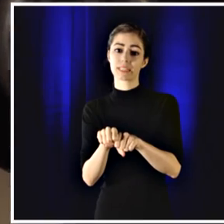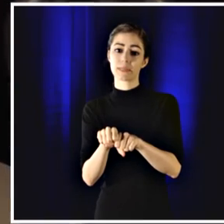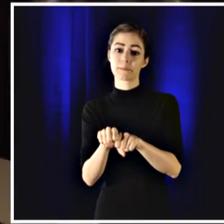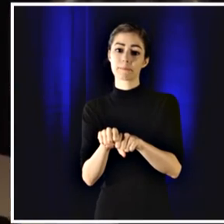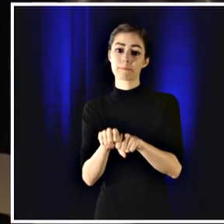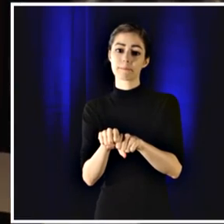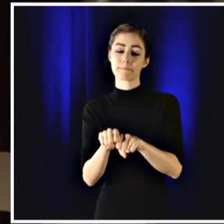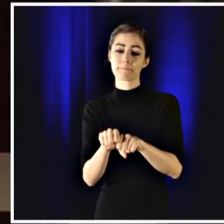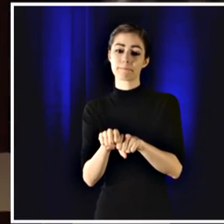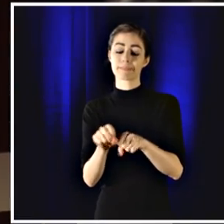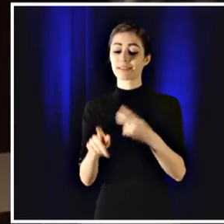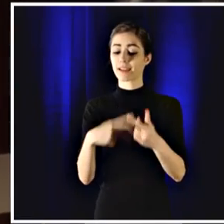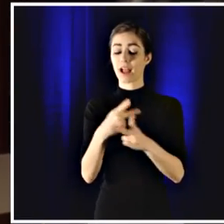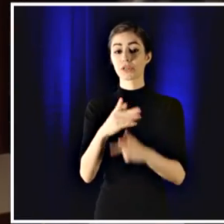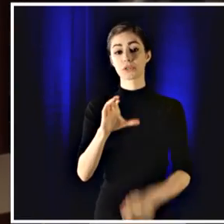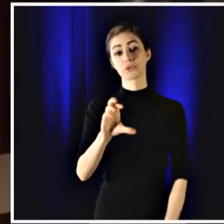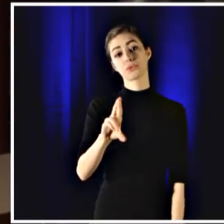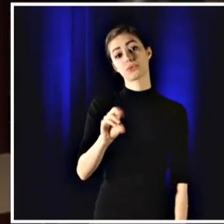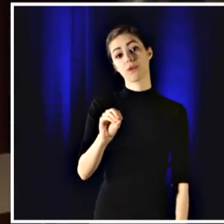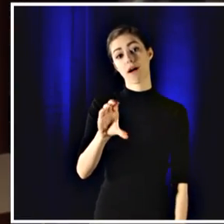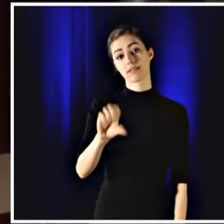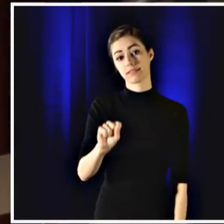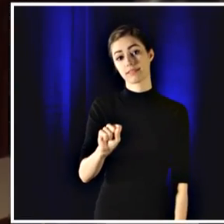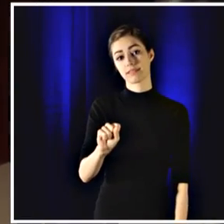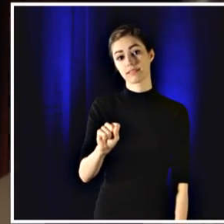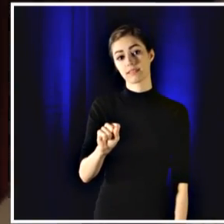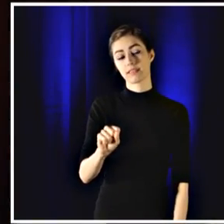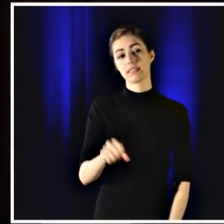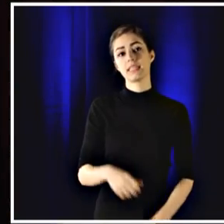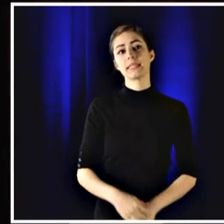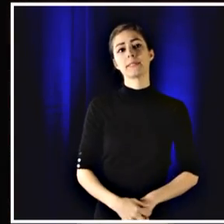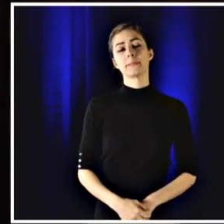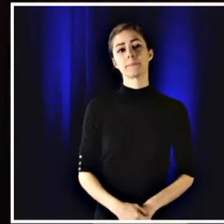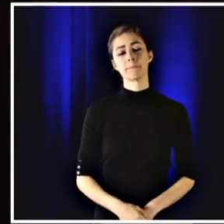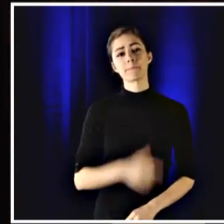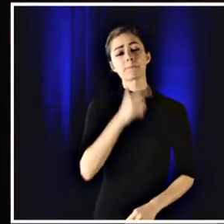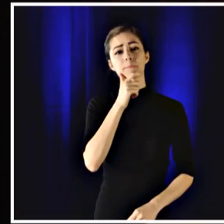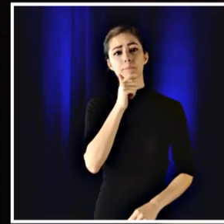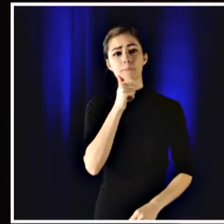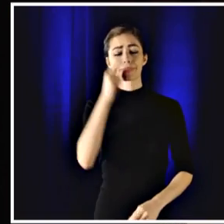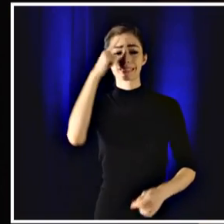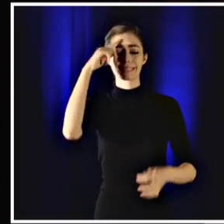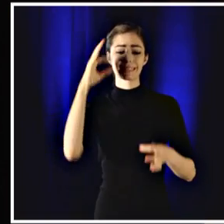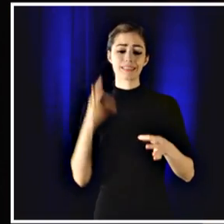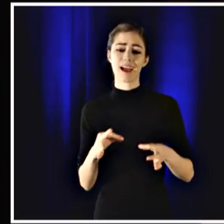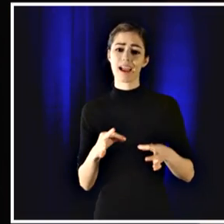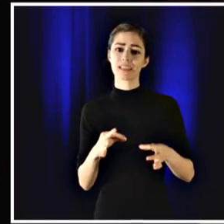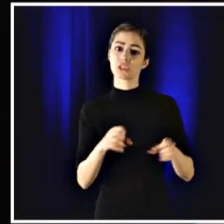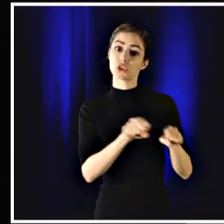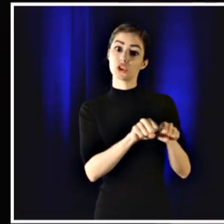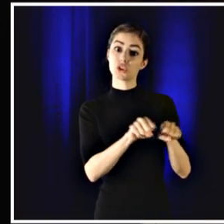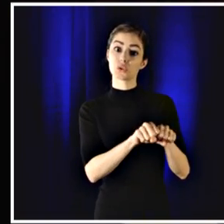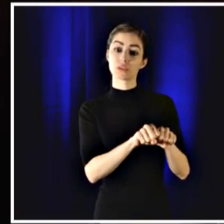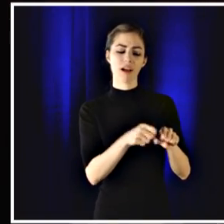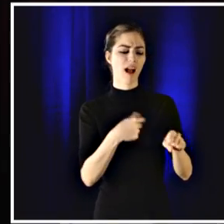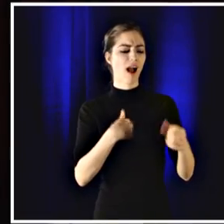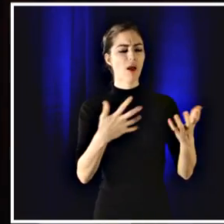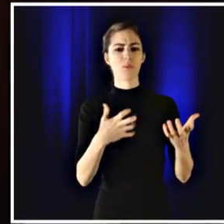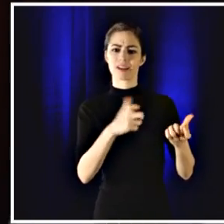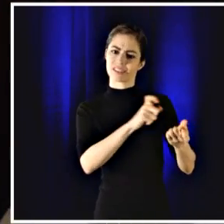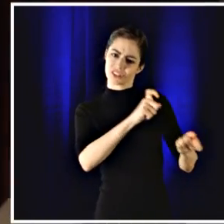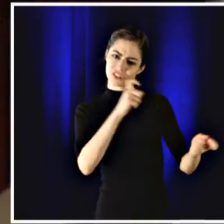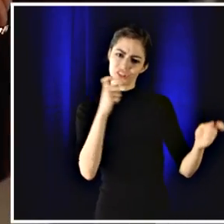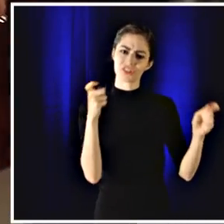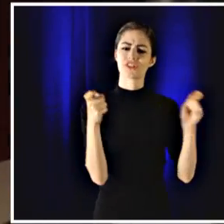Now, just not long after this, I decided that what I wanted to do was transform this humble pair of sandals,